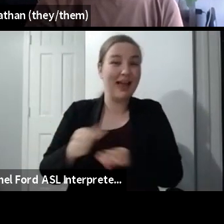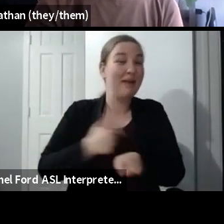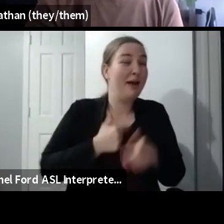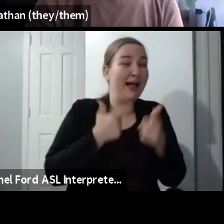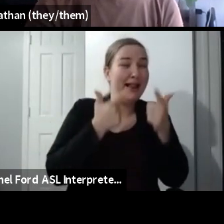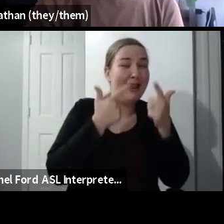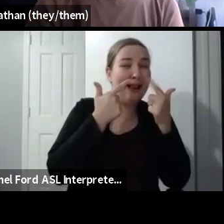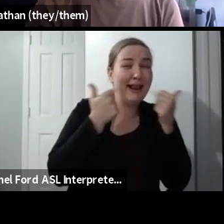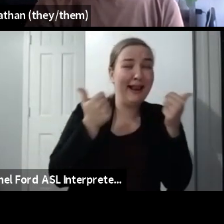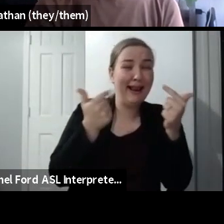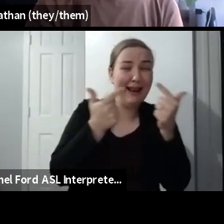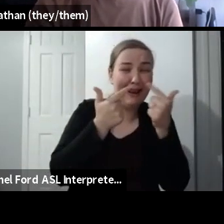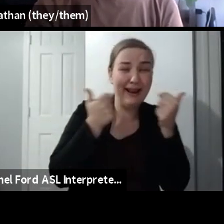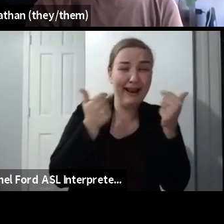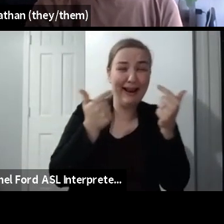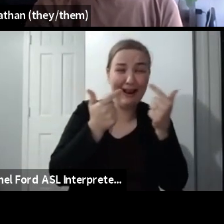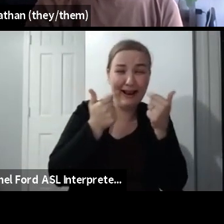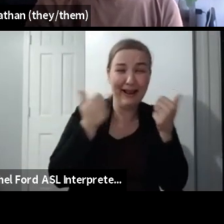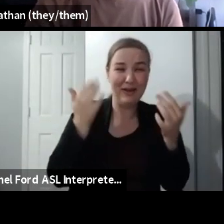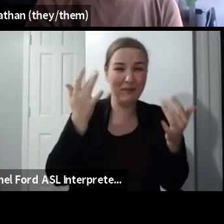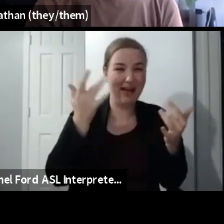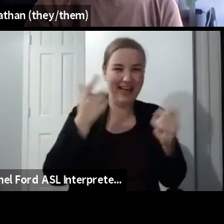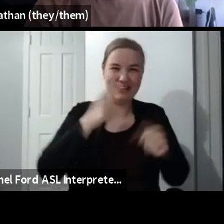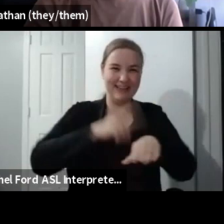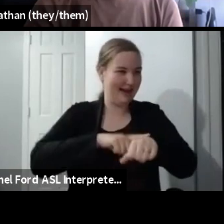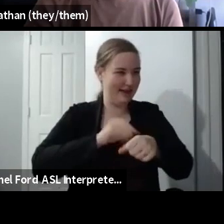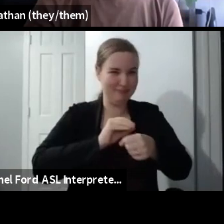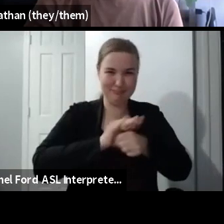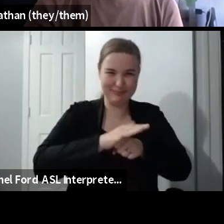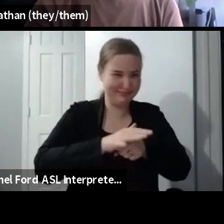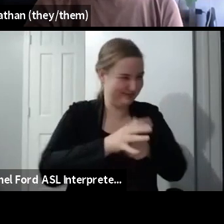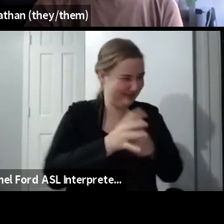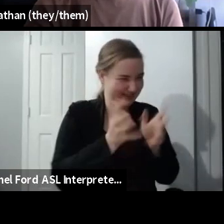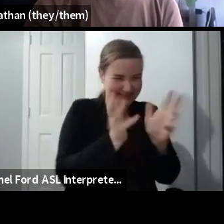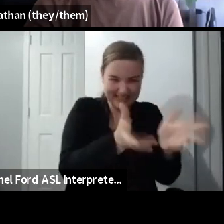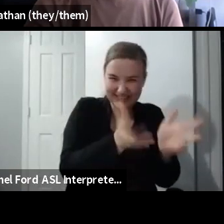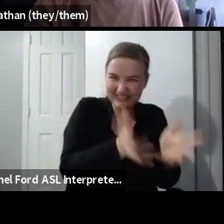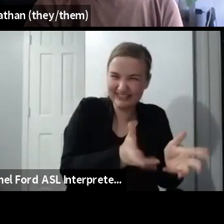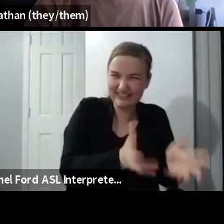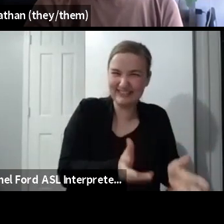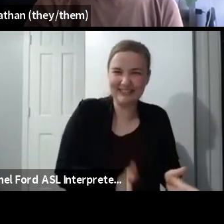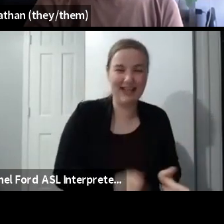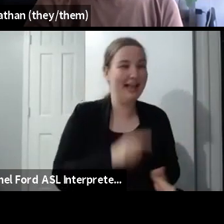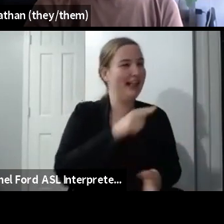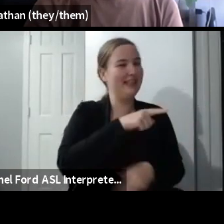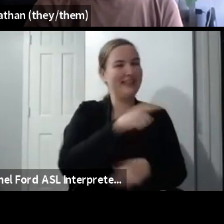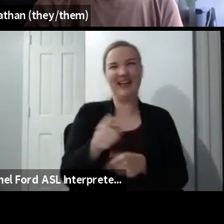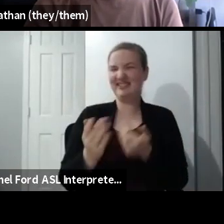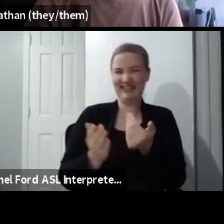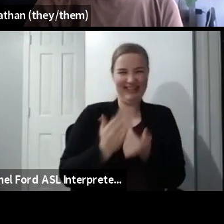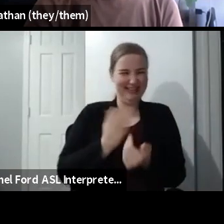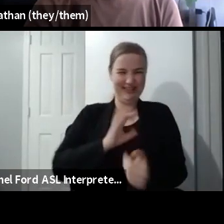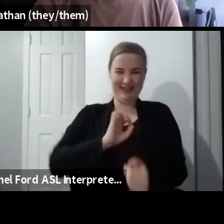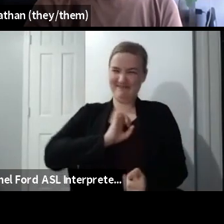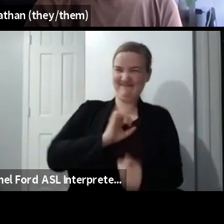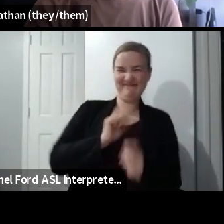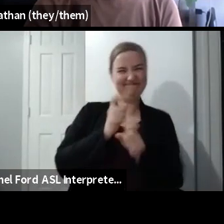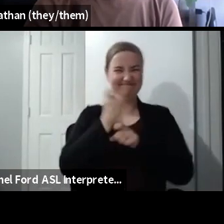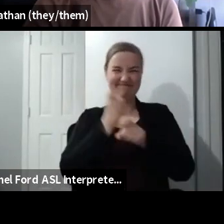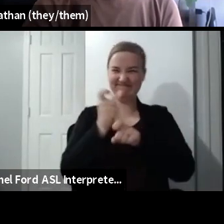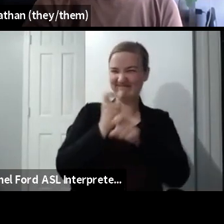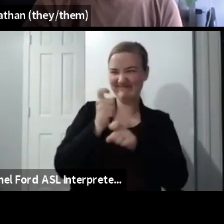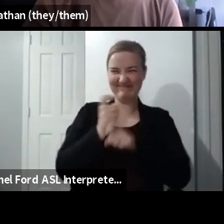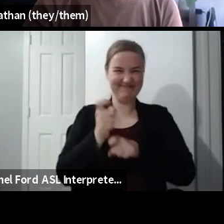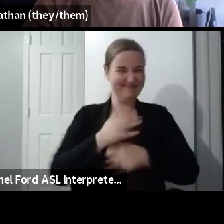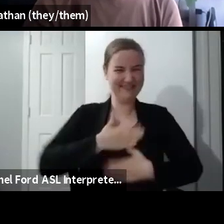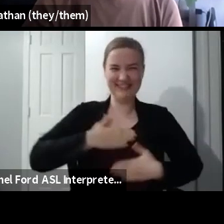in years, because they just are so good at picking out the just perfect jokes for everyone.